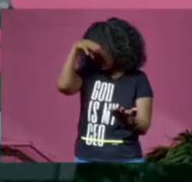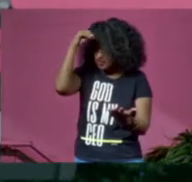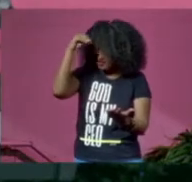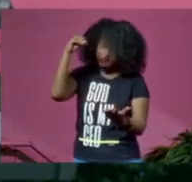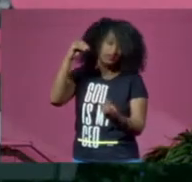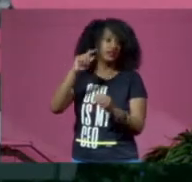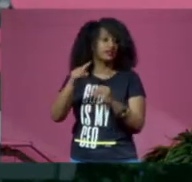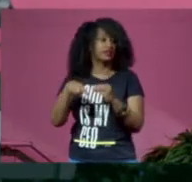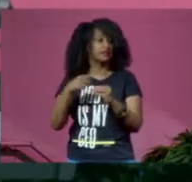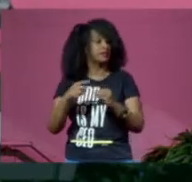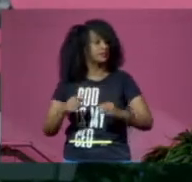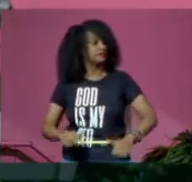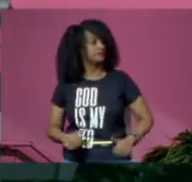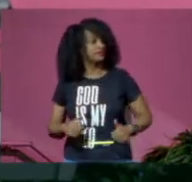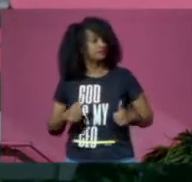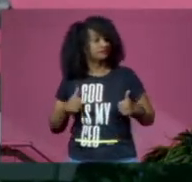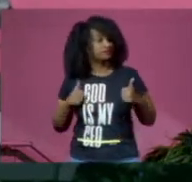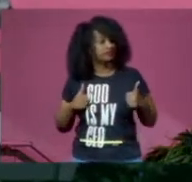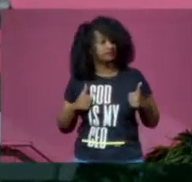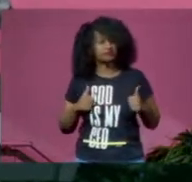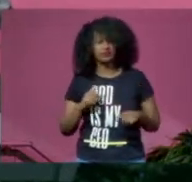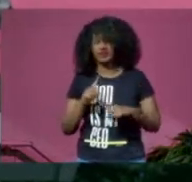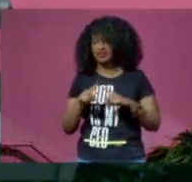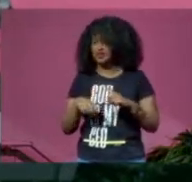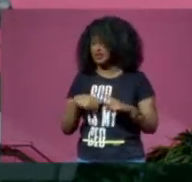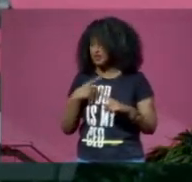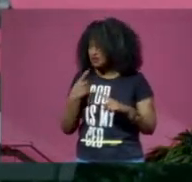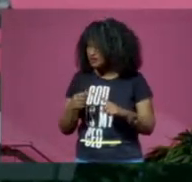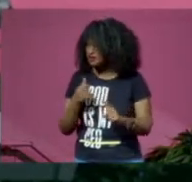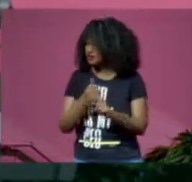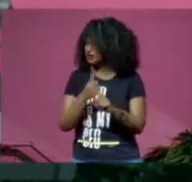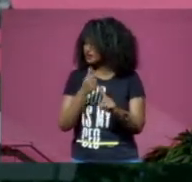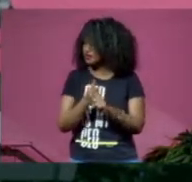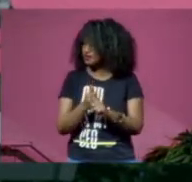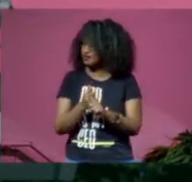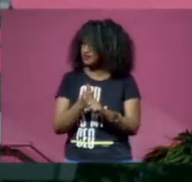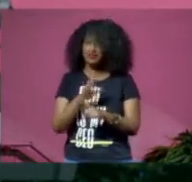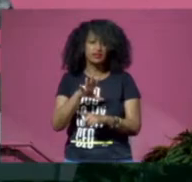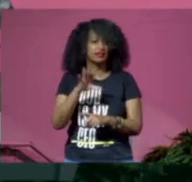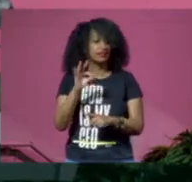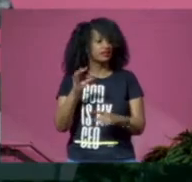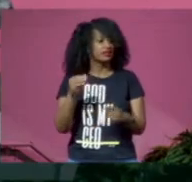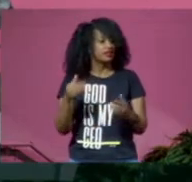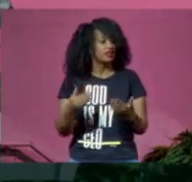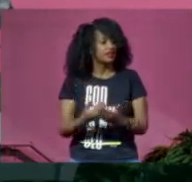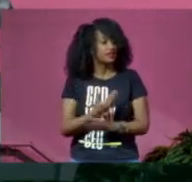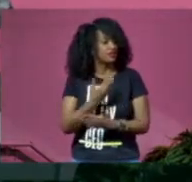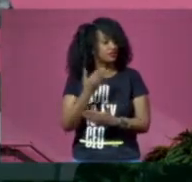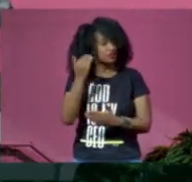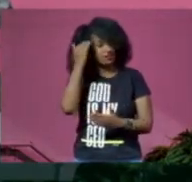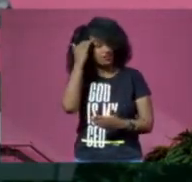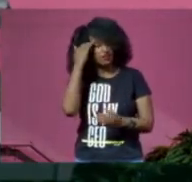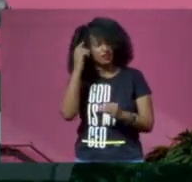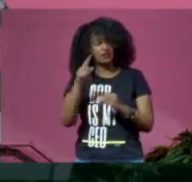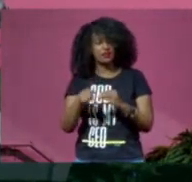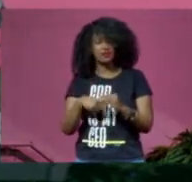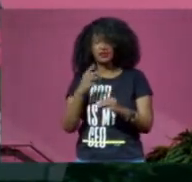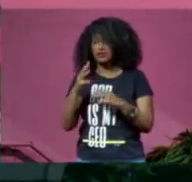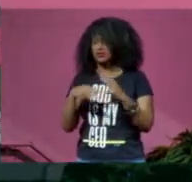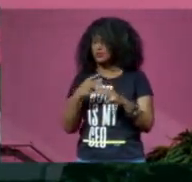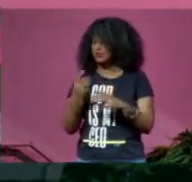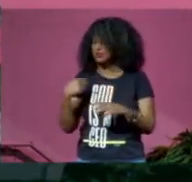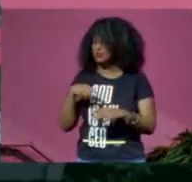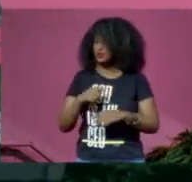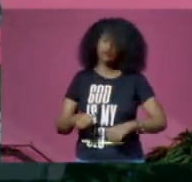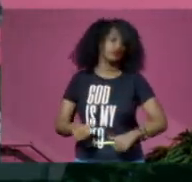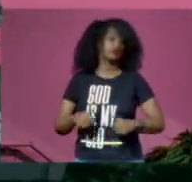about life, learning about ourselves, and discovering new knowledge about the world that we live in, because